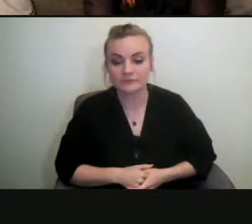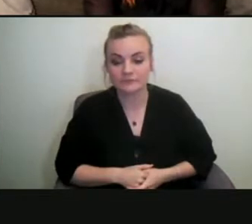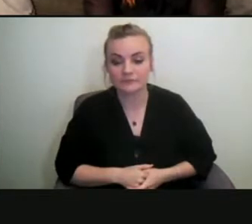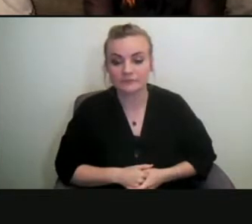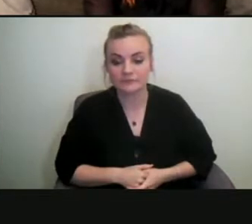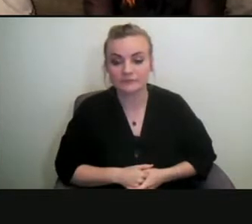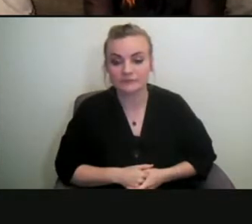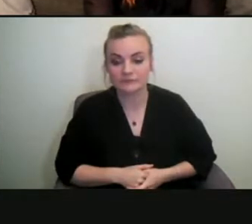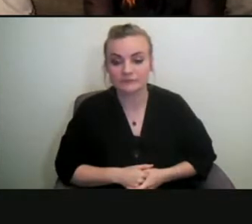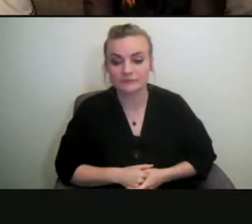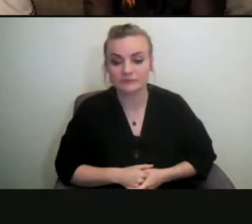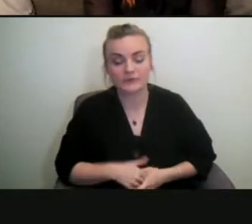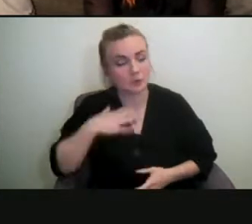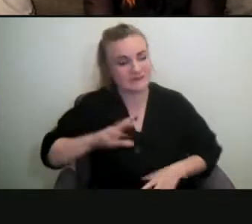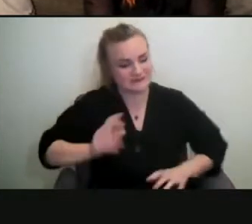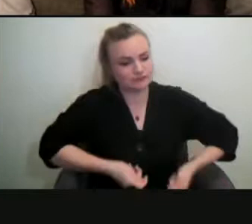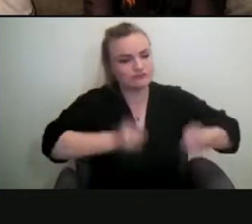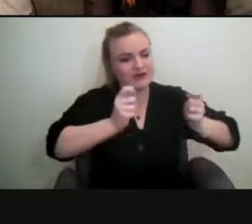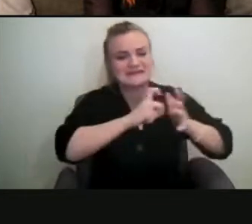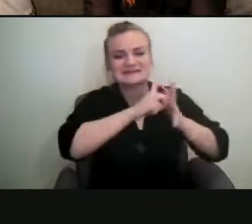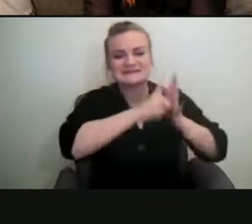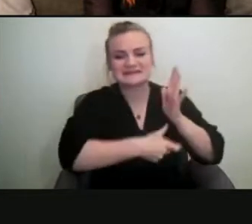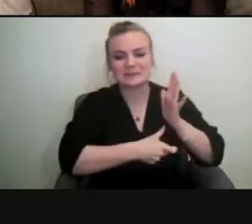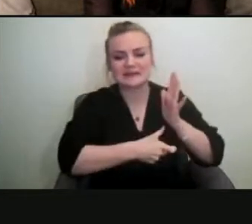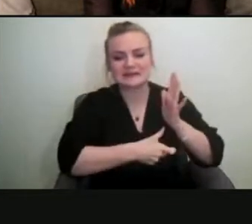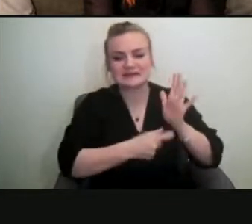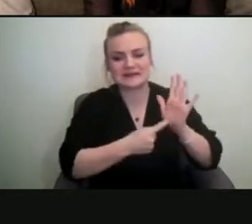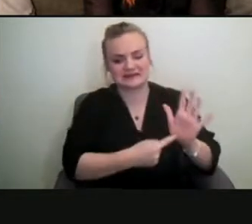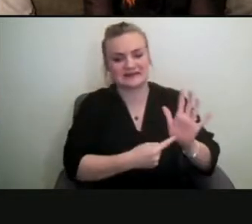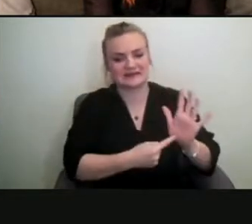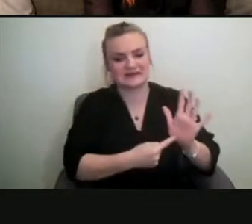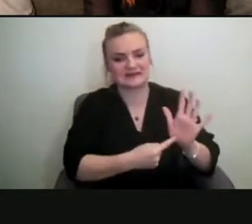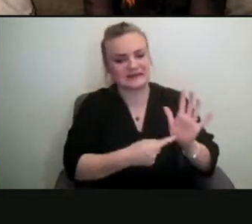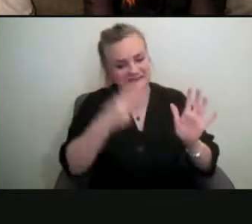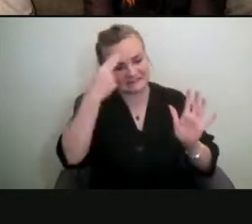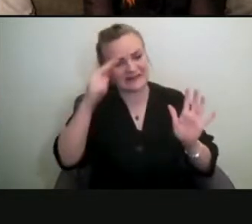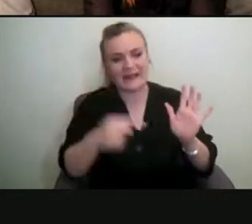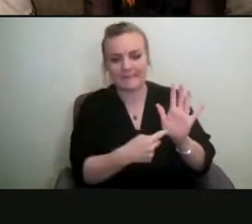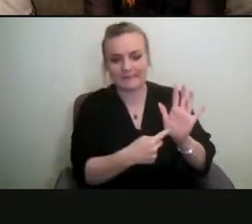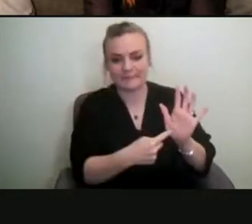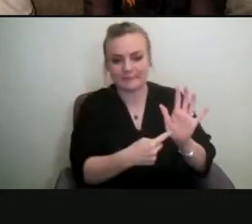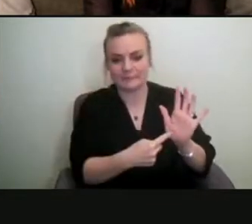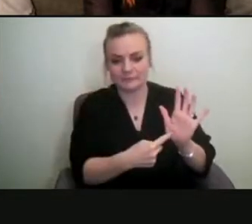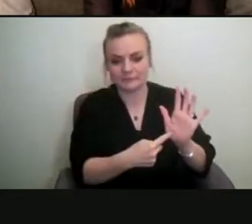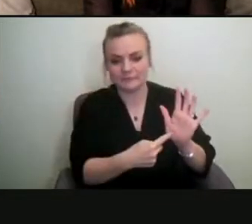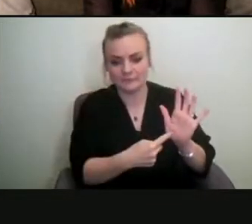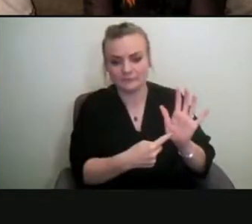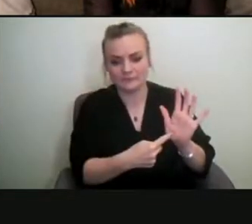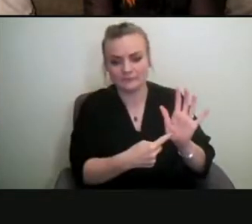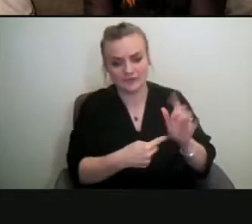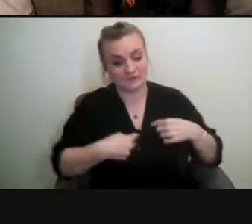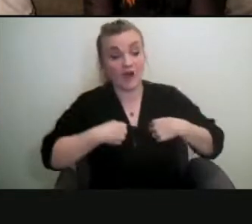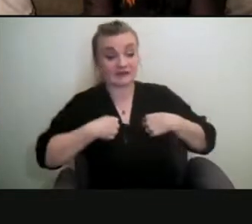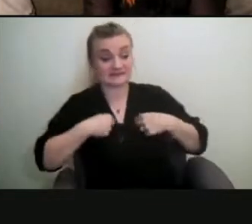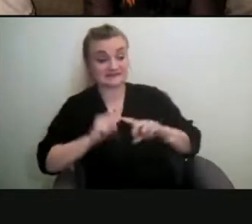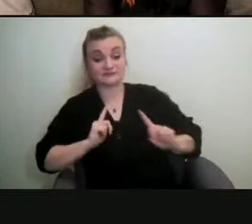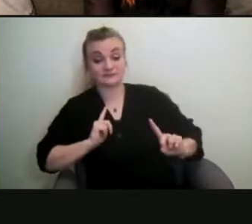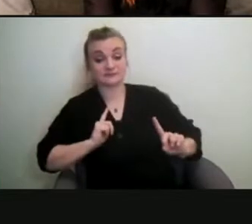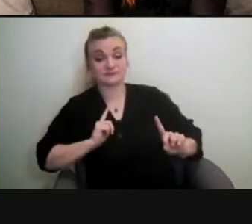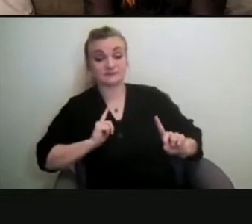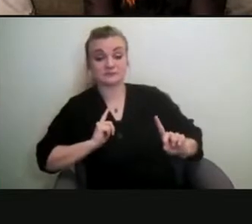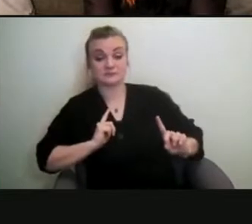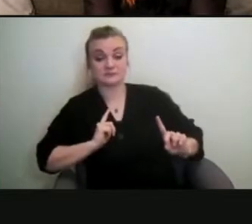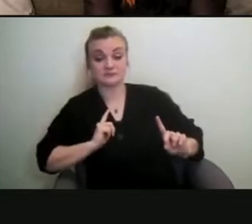name, because in other languages, for example, we call